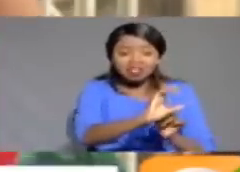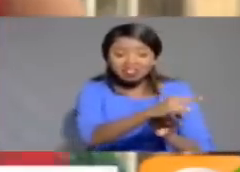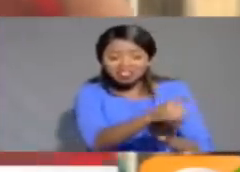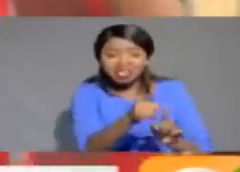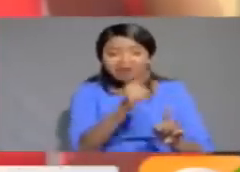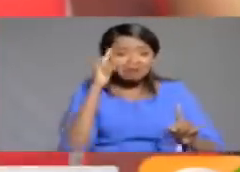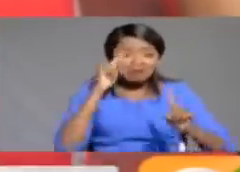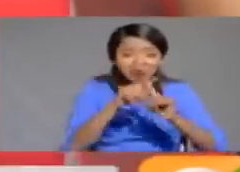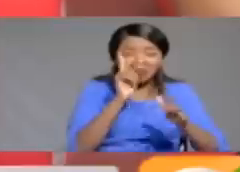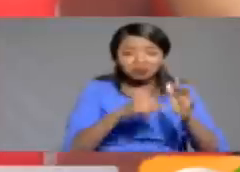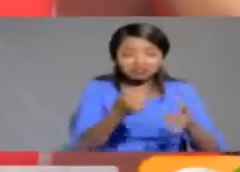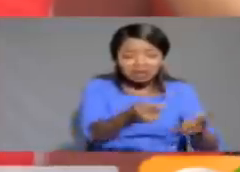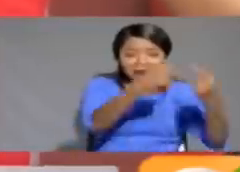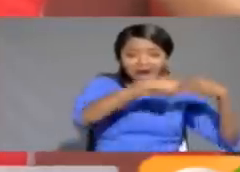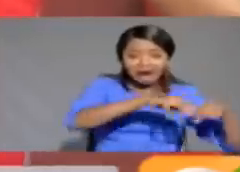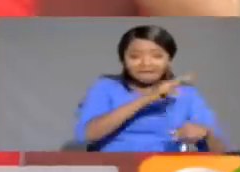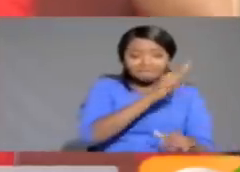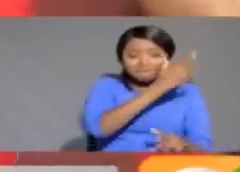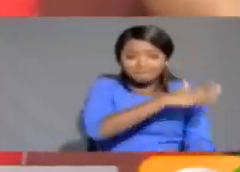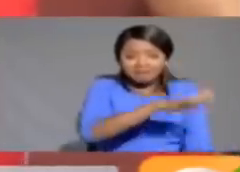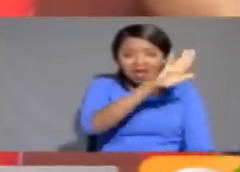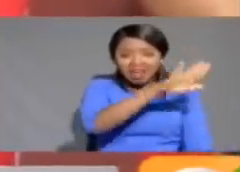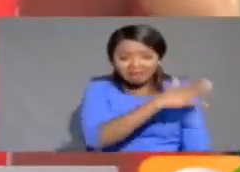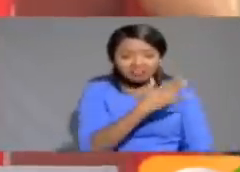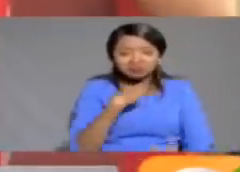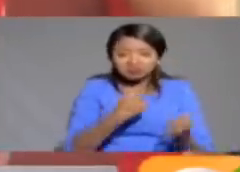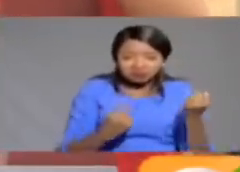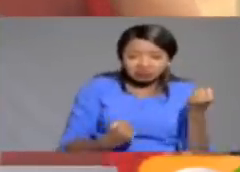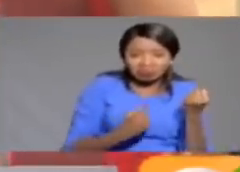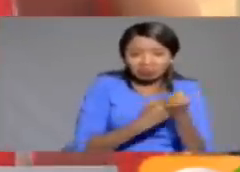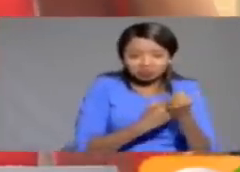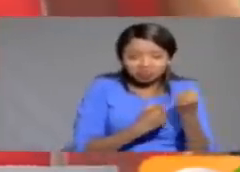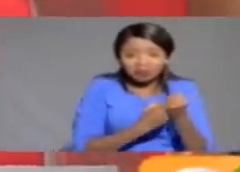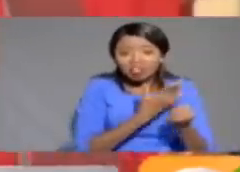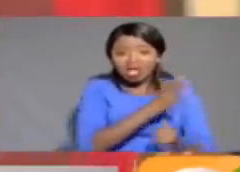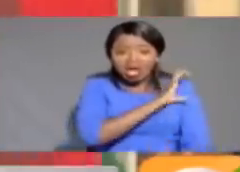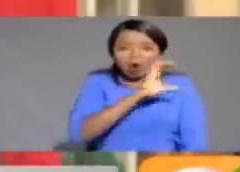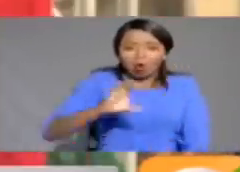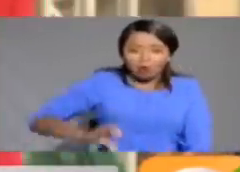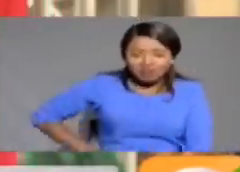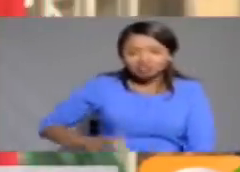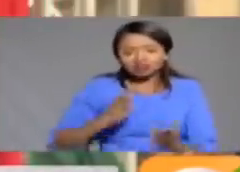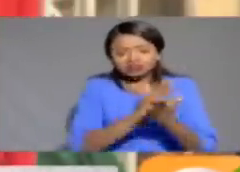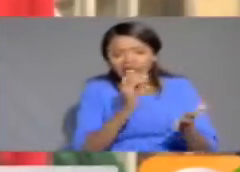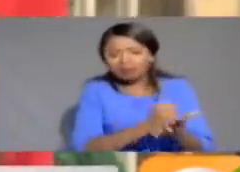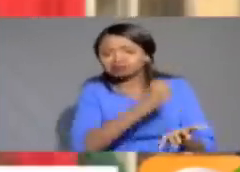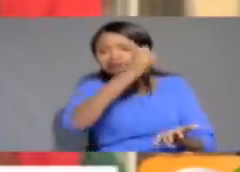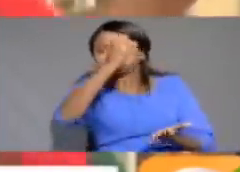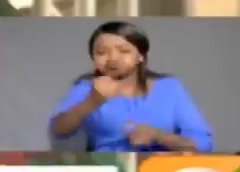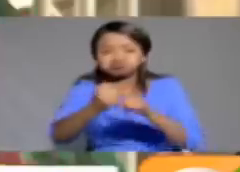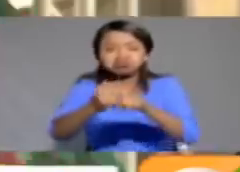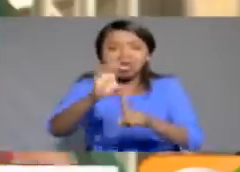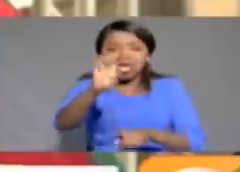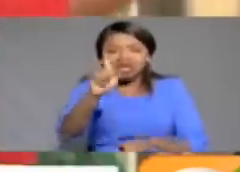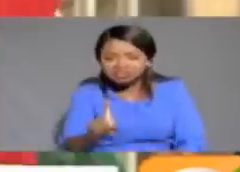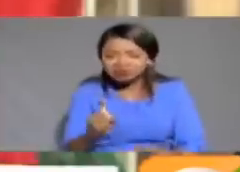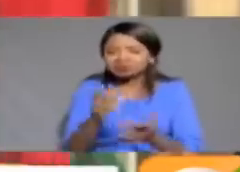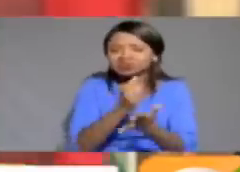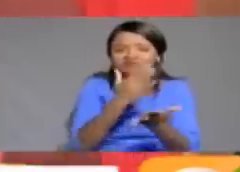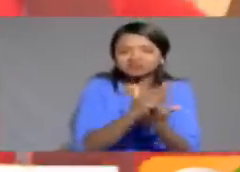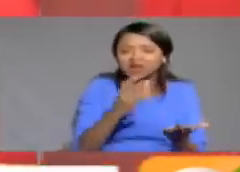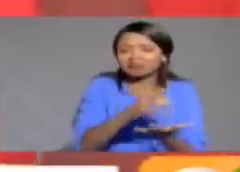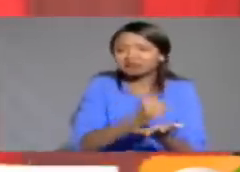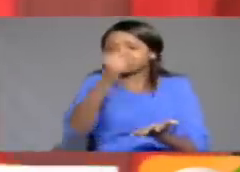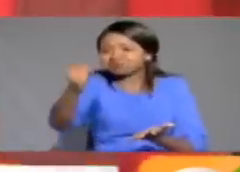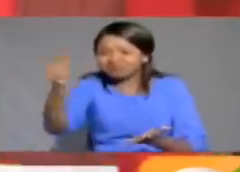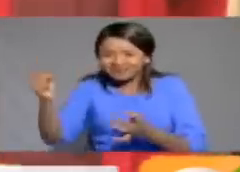Walikuja bunge, tukawa tumewapeleka pale katika commissions, wengine tukawapeleka katika executive, sasa